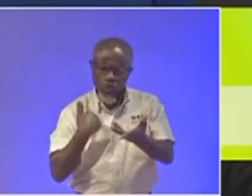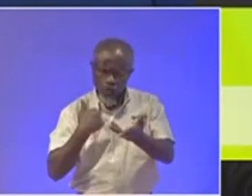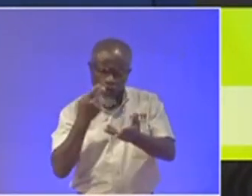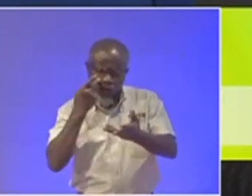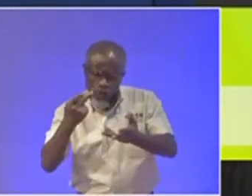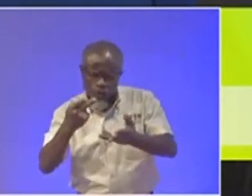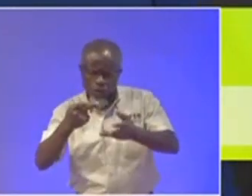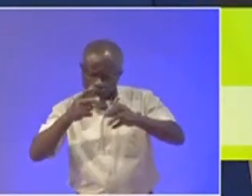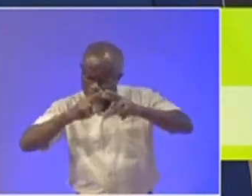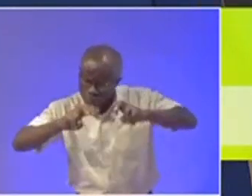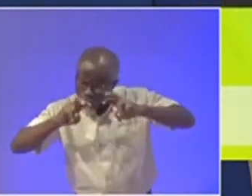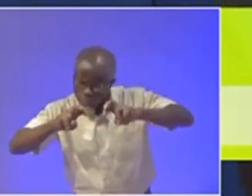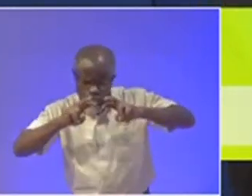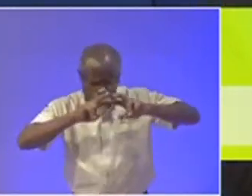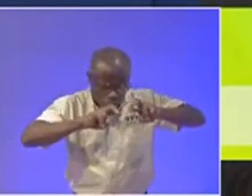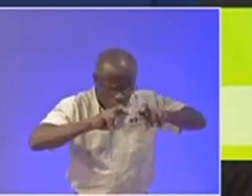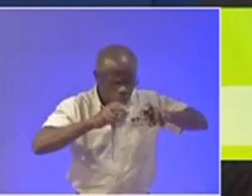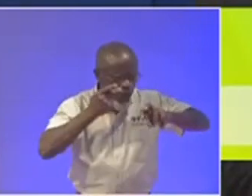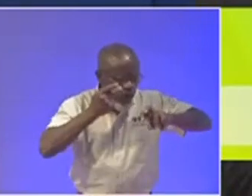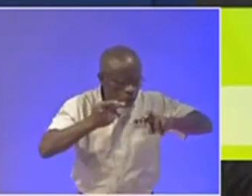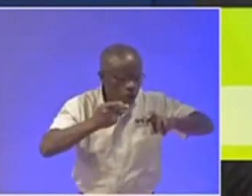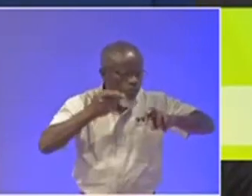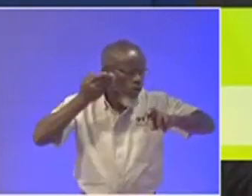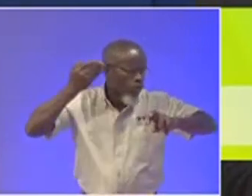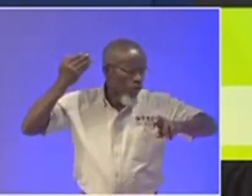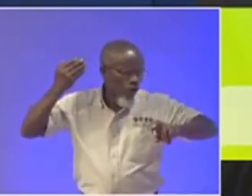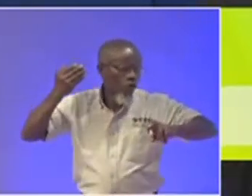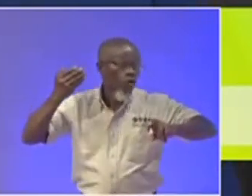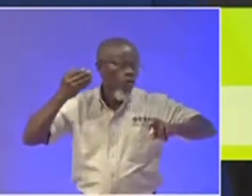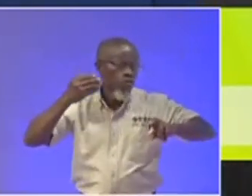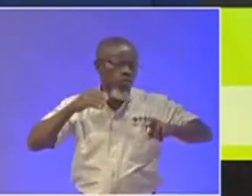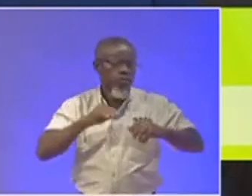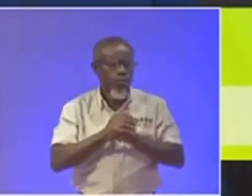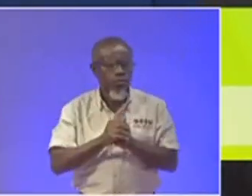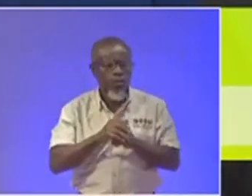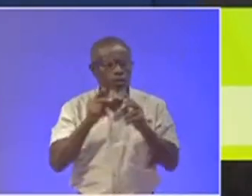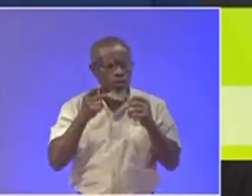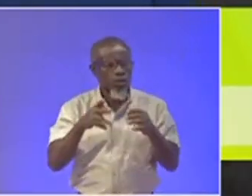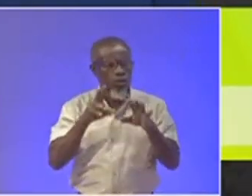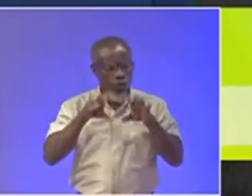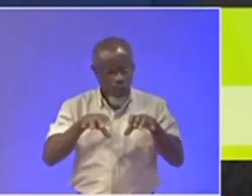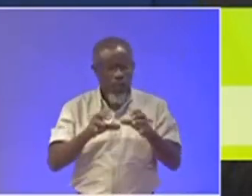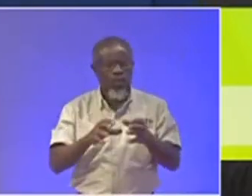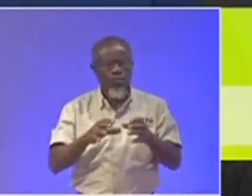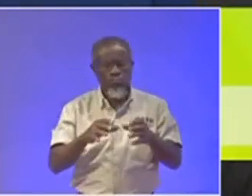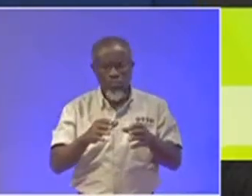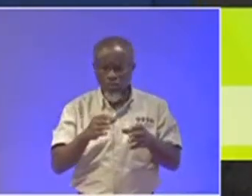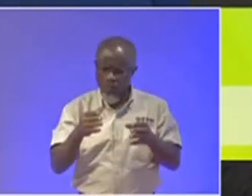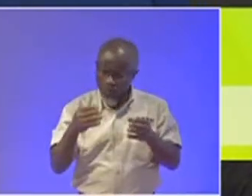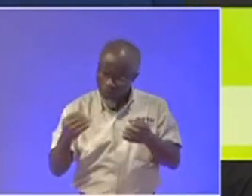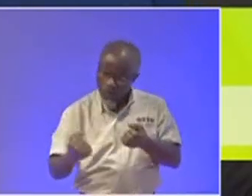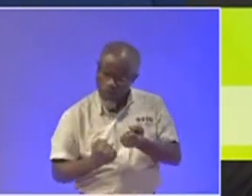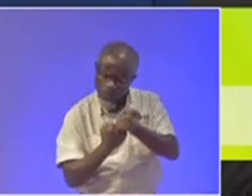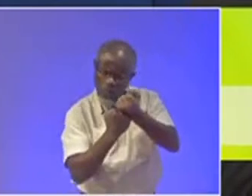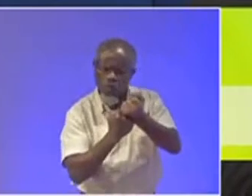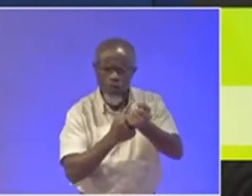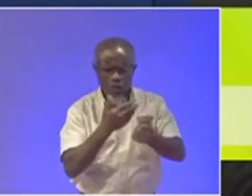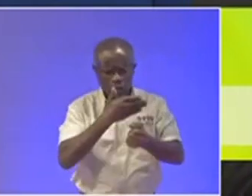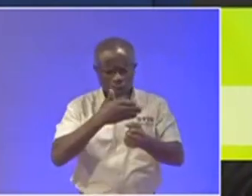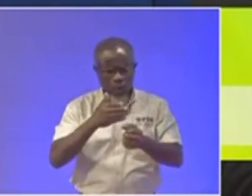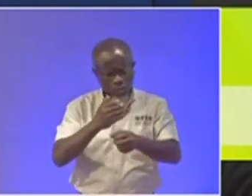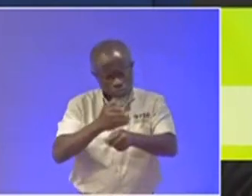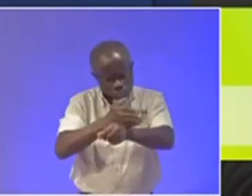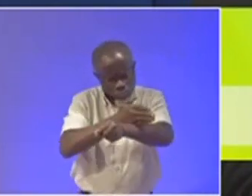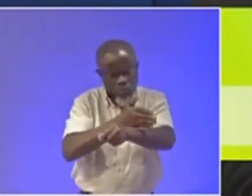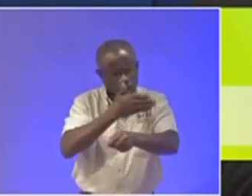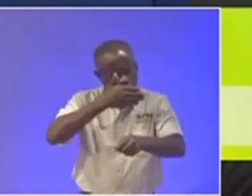of thing, then we can have the effective kinds of communities of practice that we are looking to promote best practices via, etc.